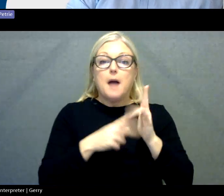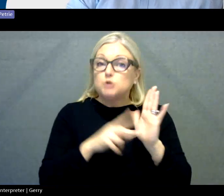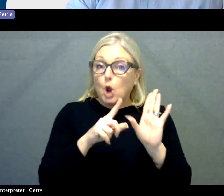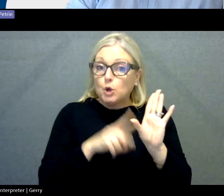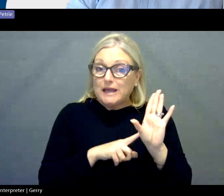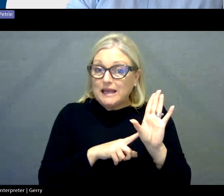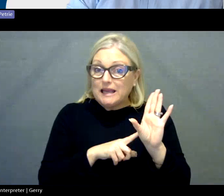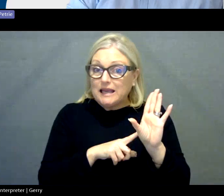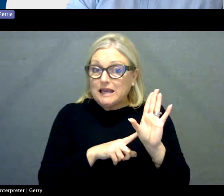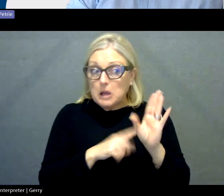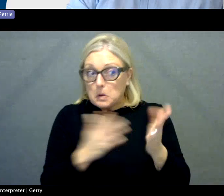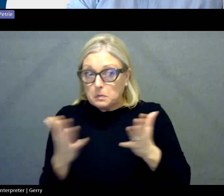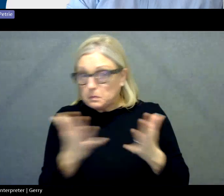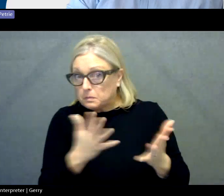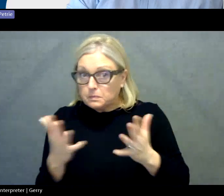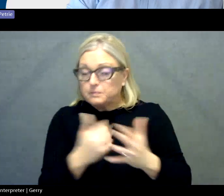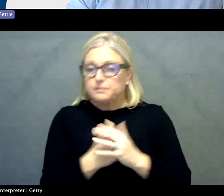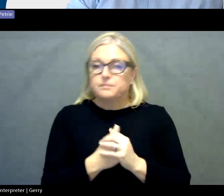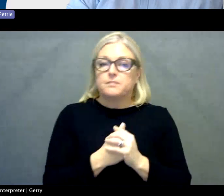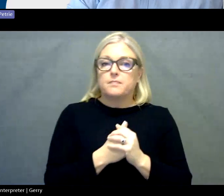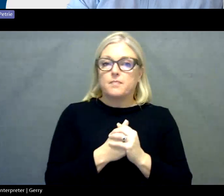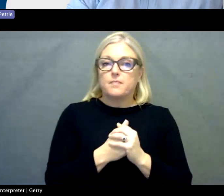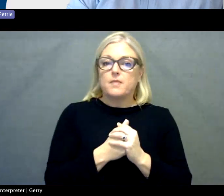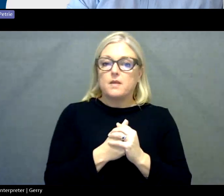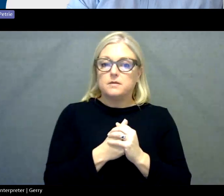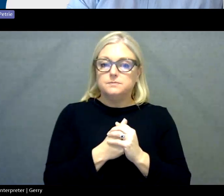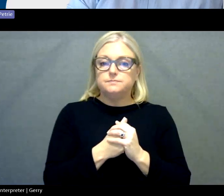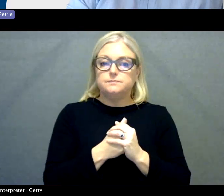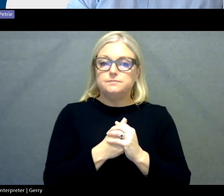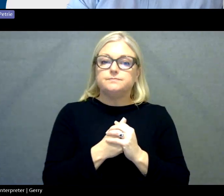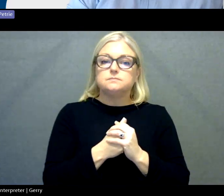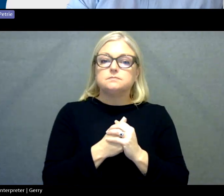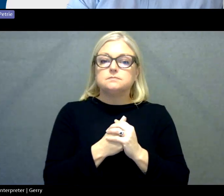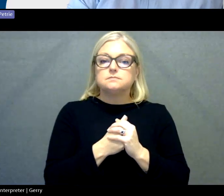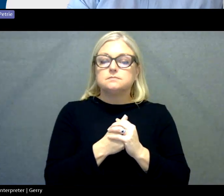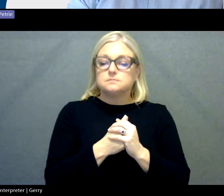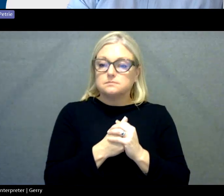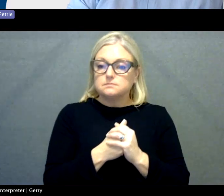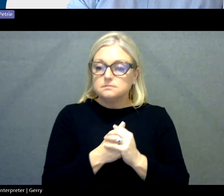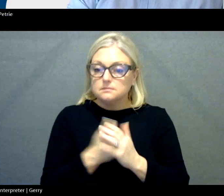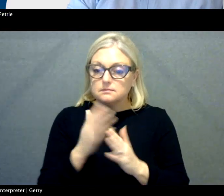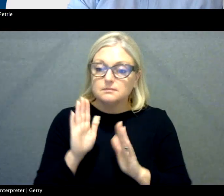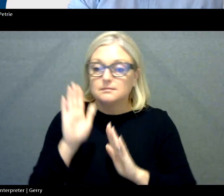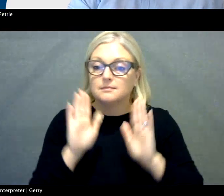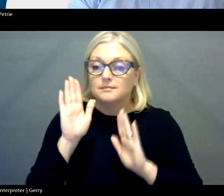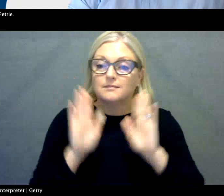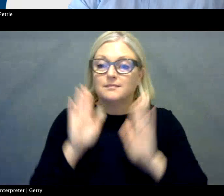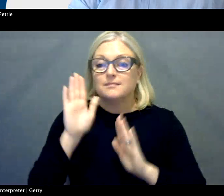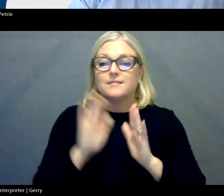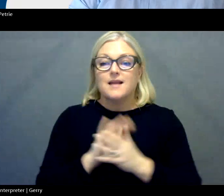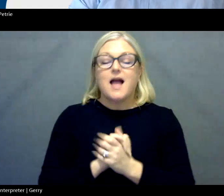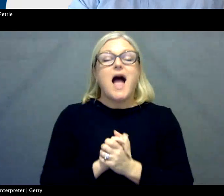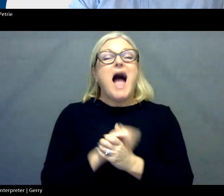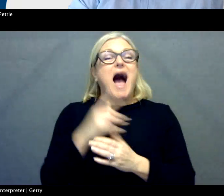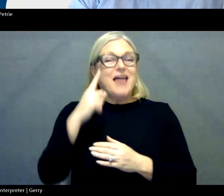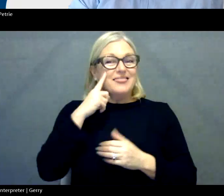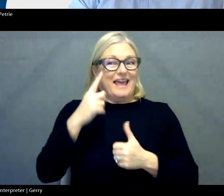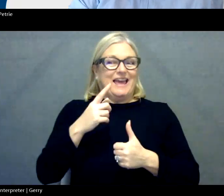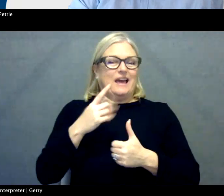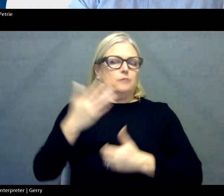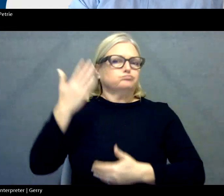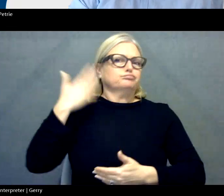whether or not it's just survey settings or how widely are we talking about? The original conception, I think, was that it